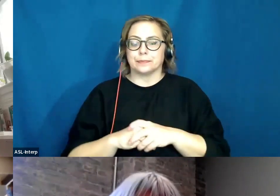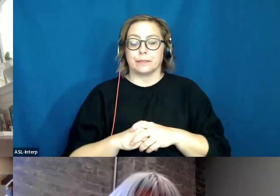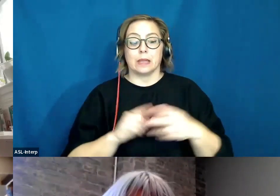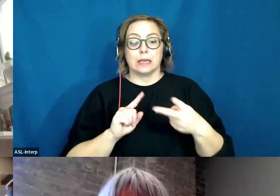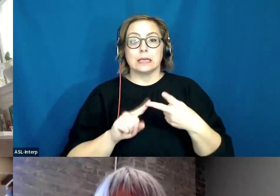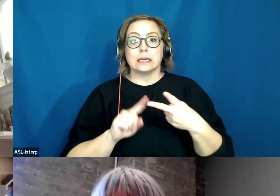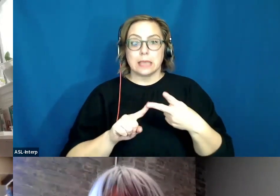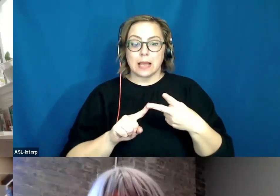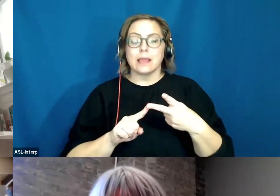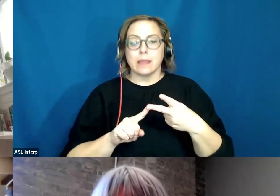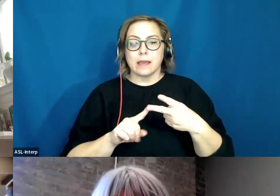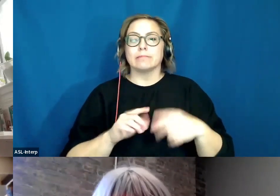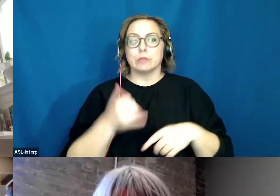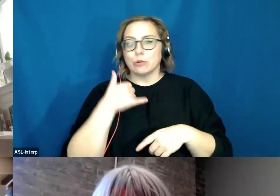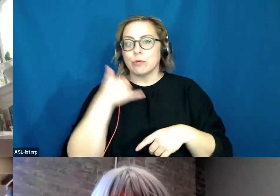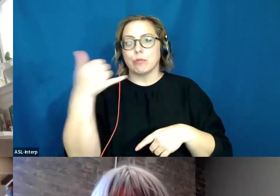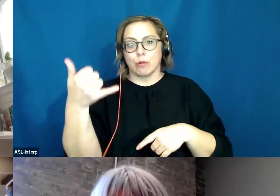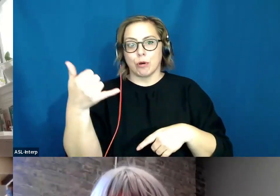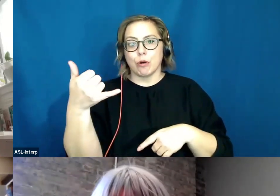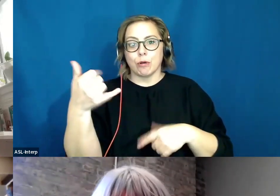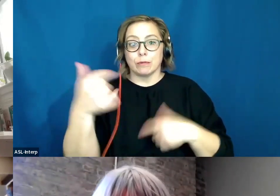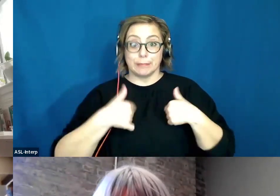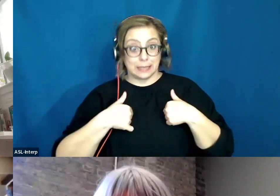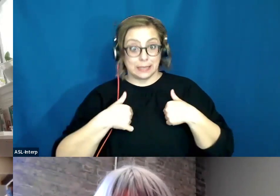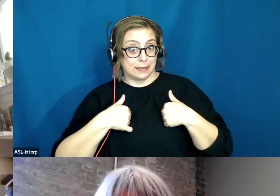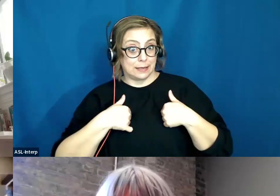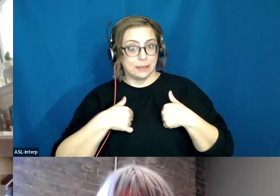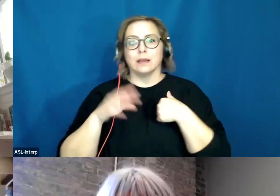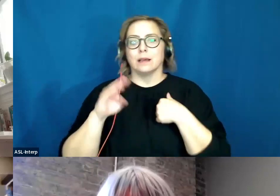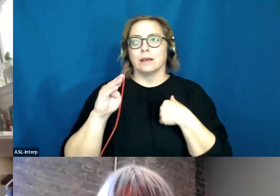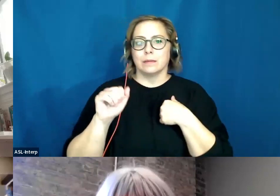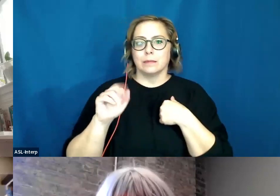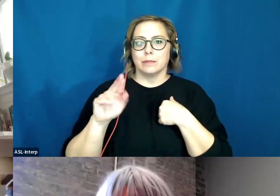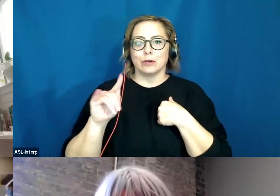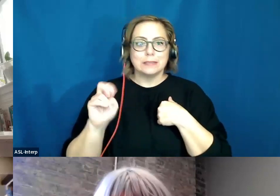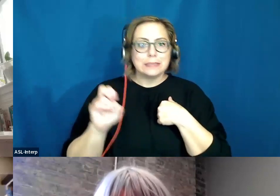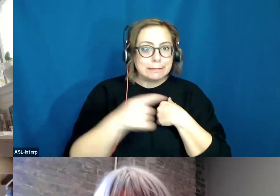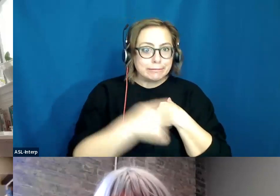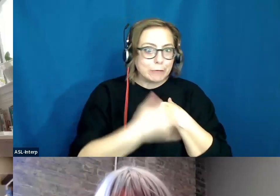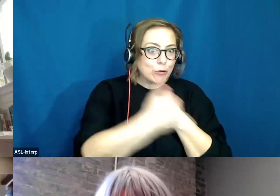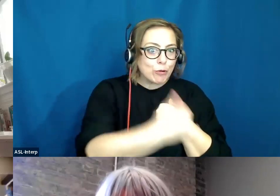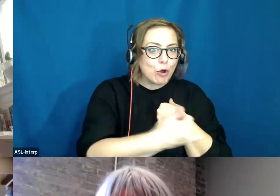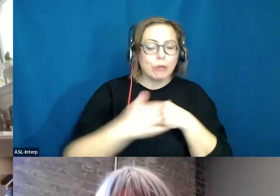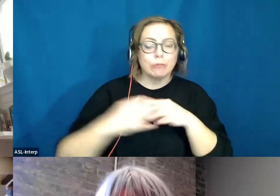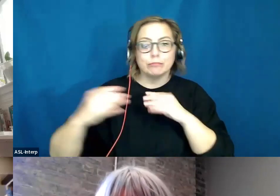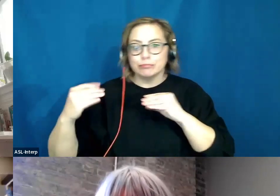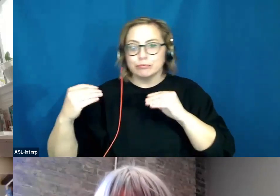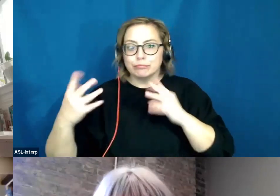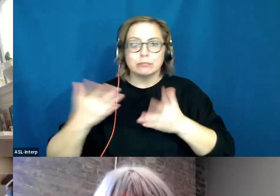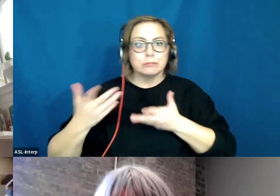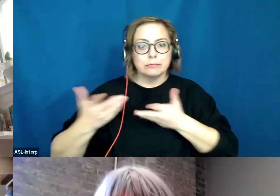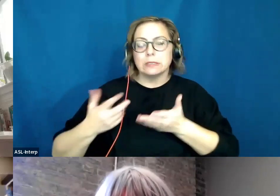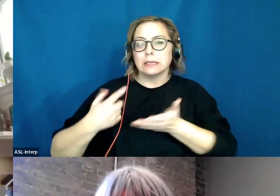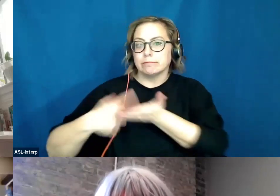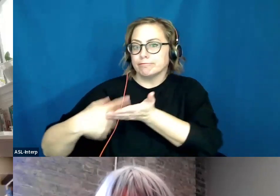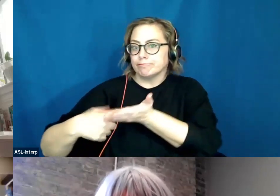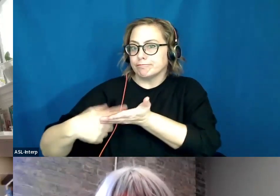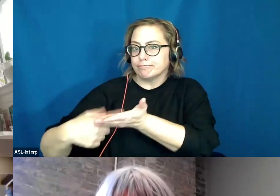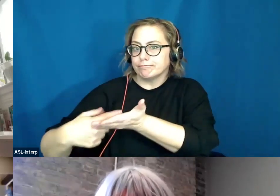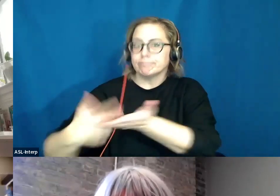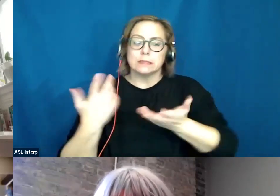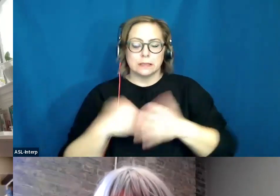to pick up the phone and give me a call, or give Martine a call, or whoever's name happens to be on that